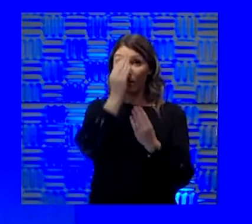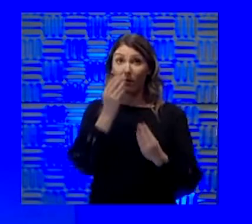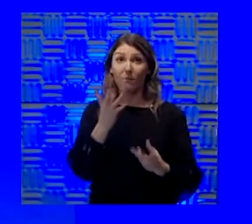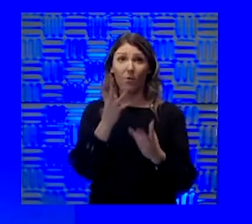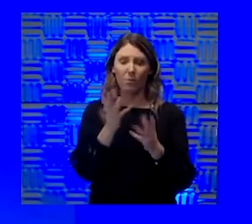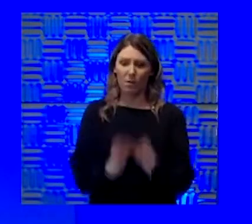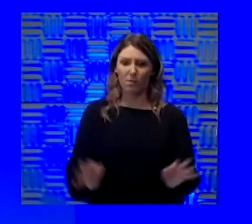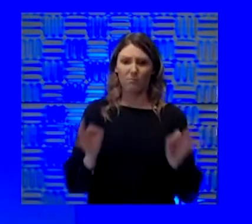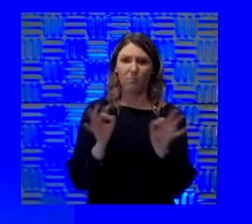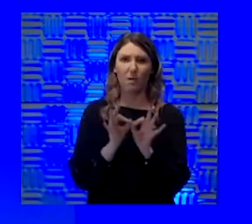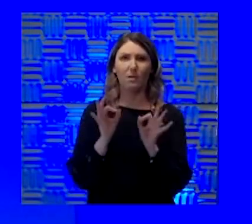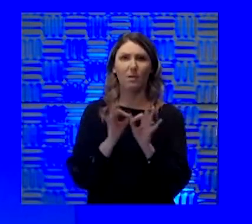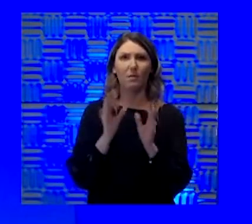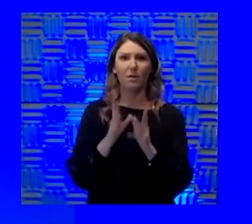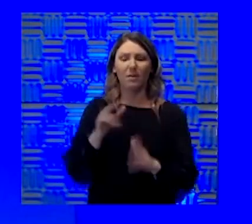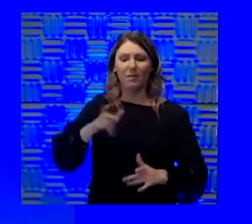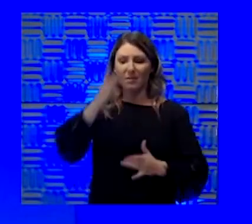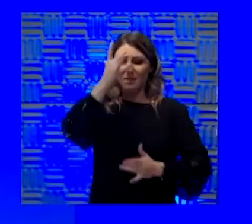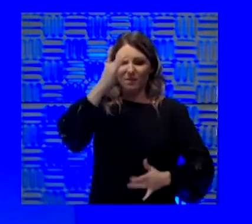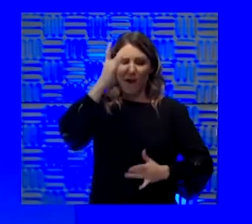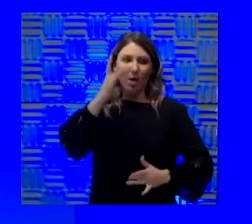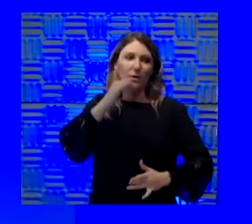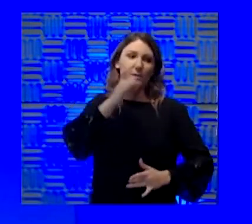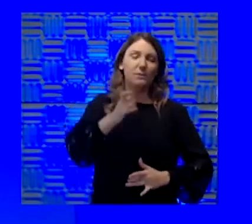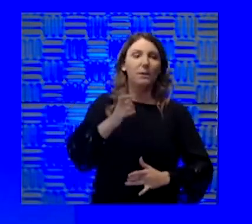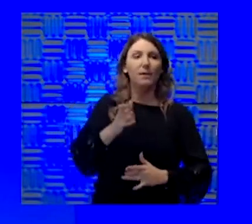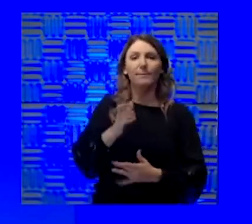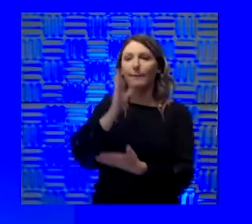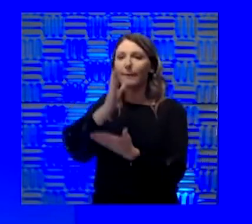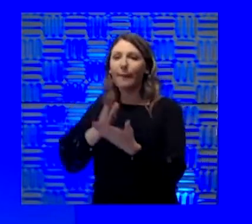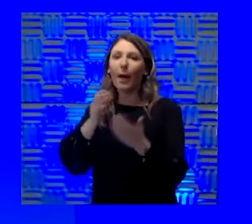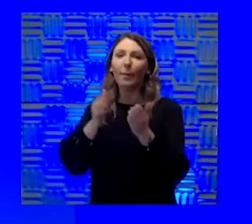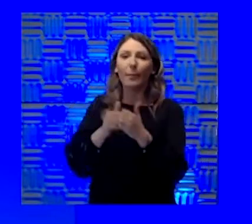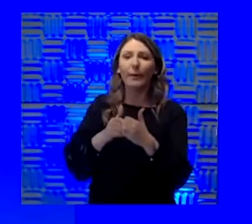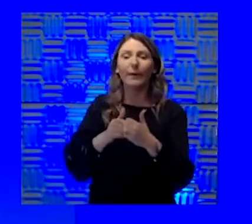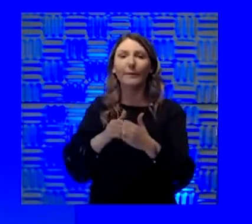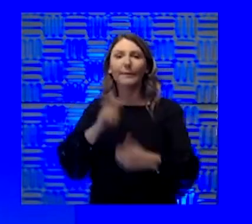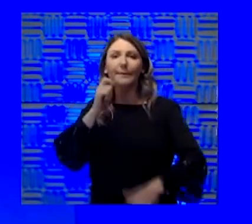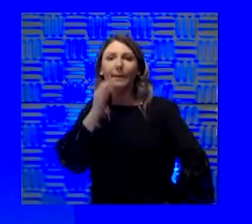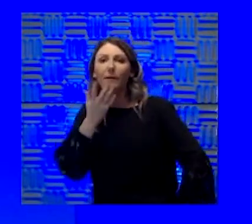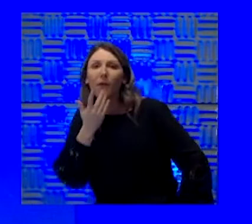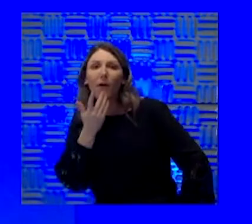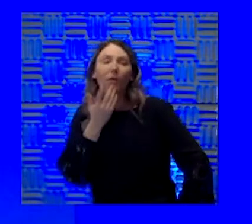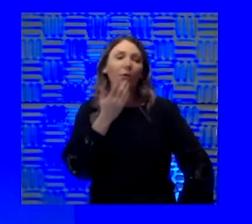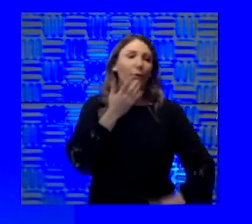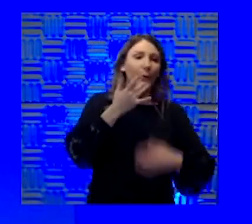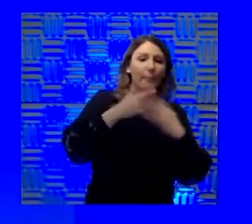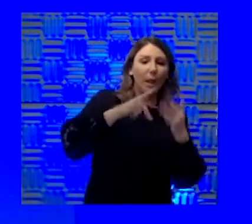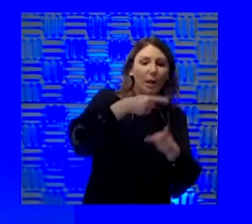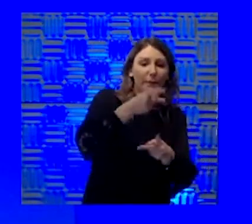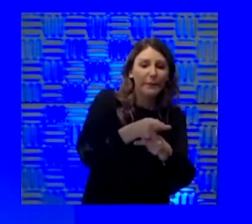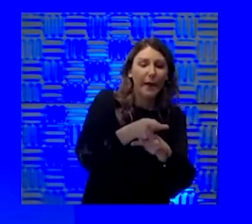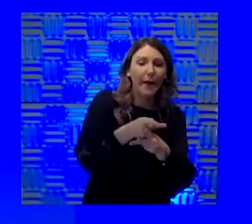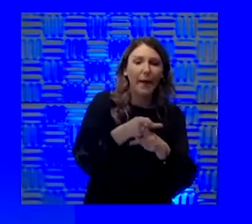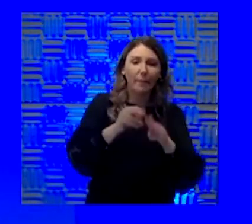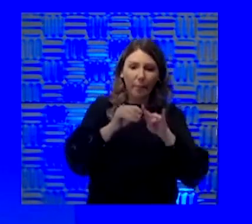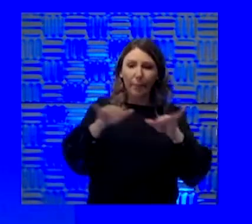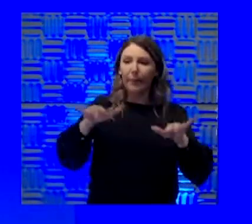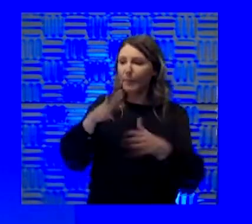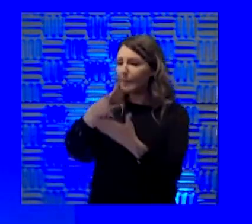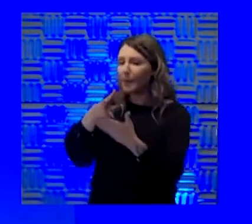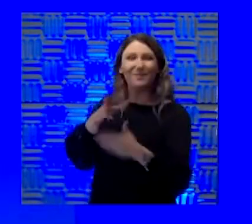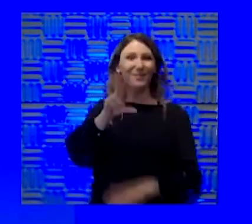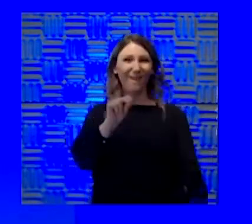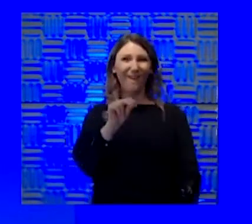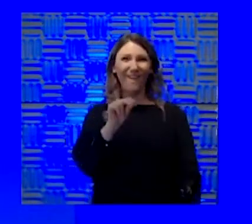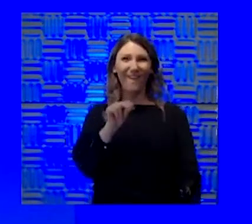virus does not spare color. It doesn't spare blood type. It occurs in everyone and can occur in everyone. And I think